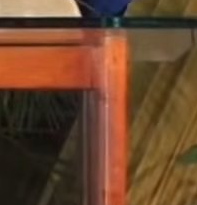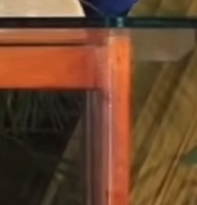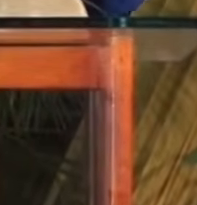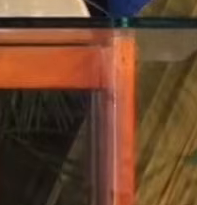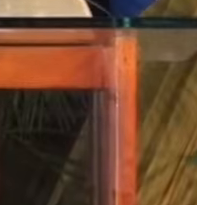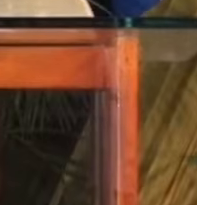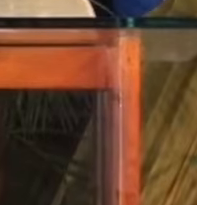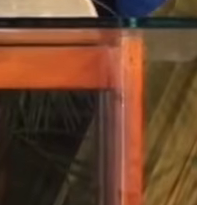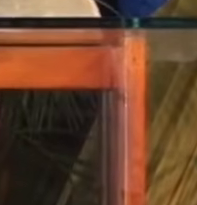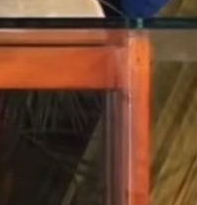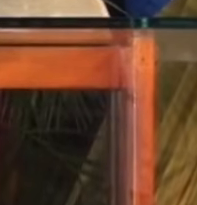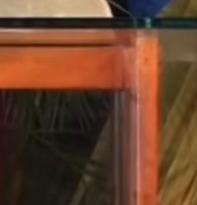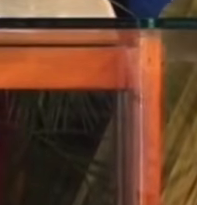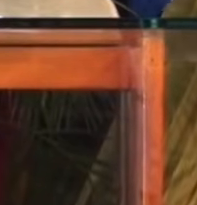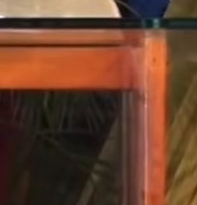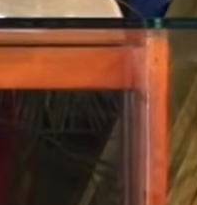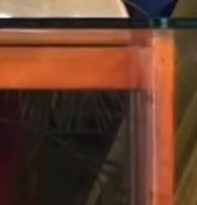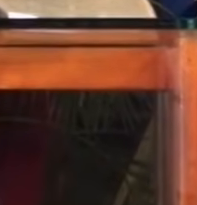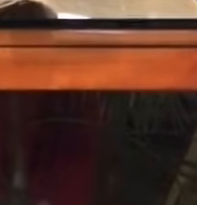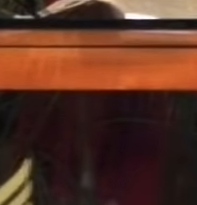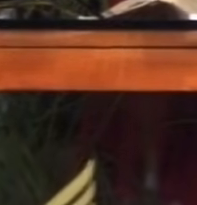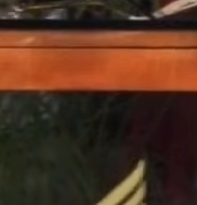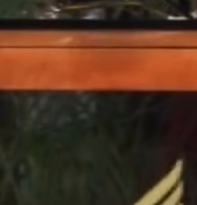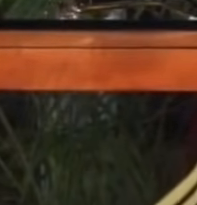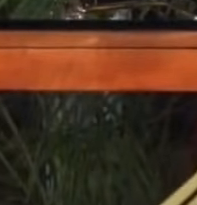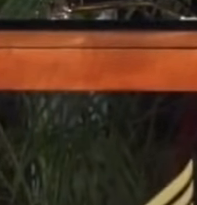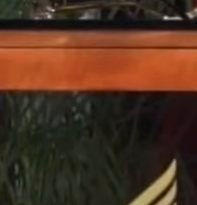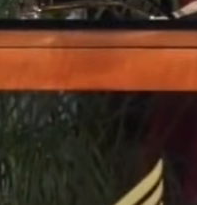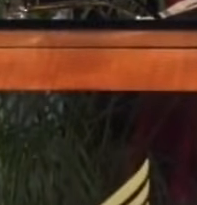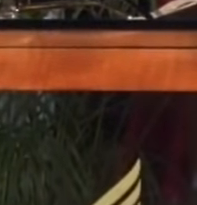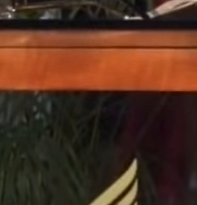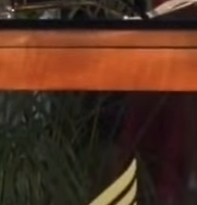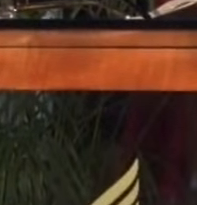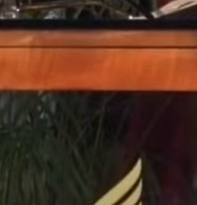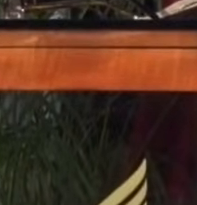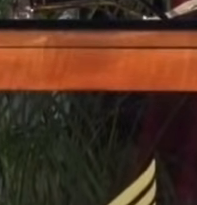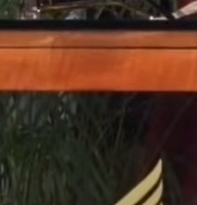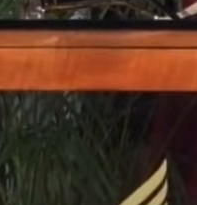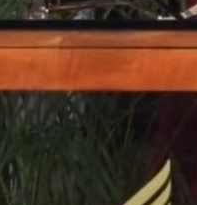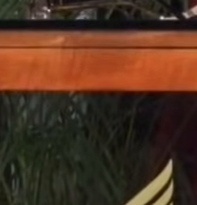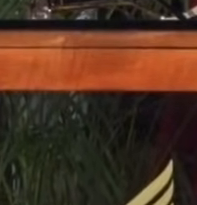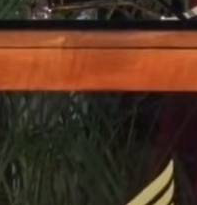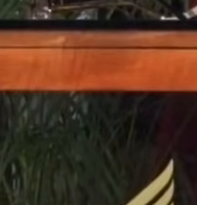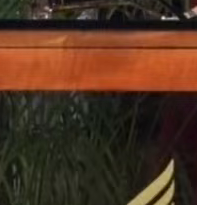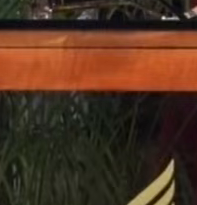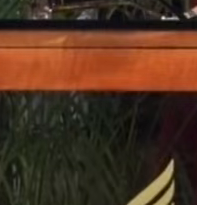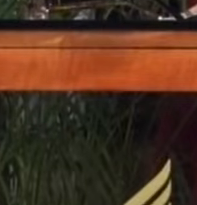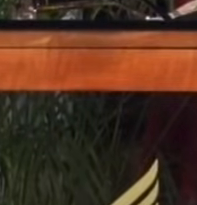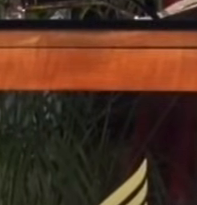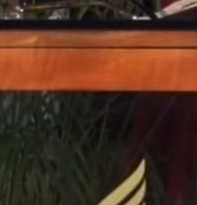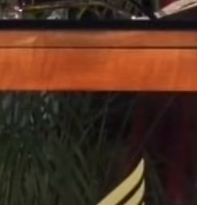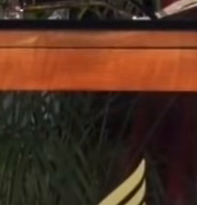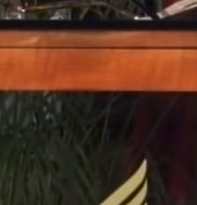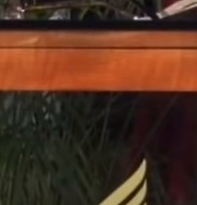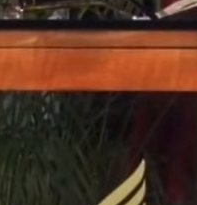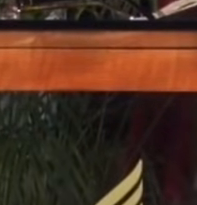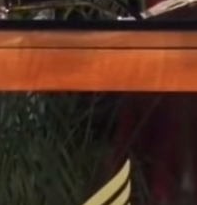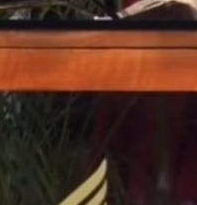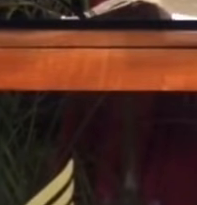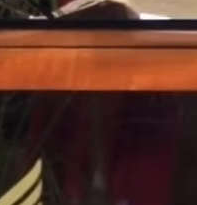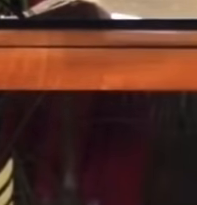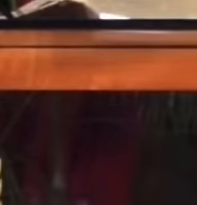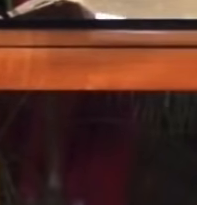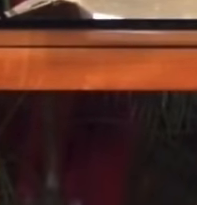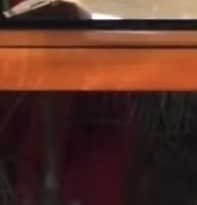slavery, and he knows that Roman government would seal their